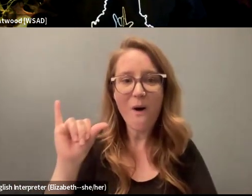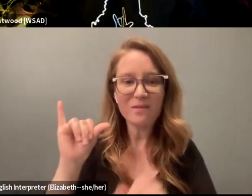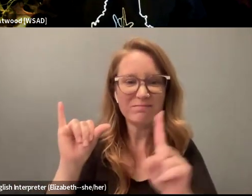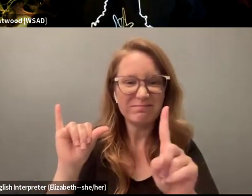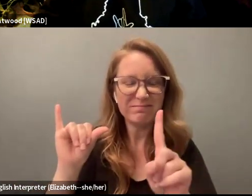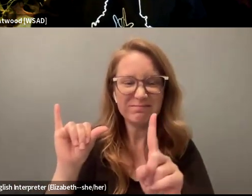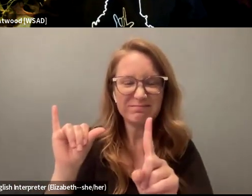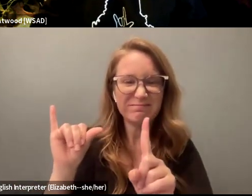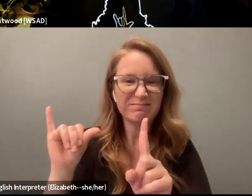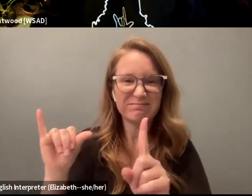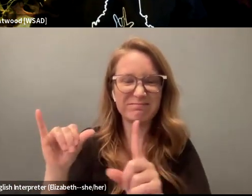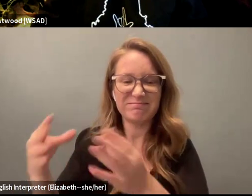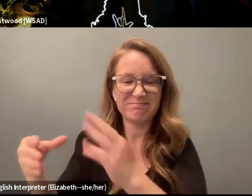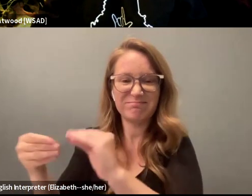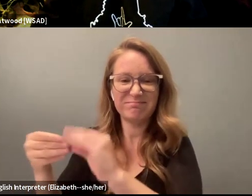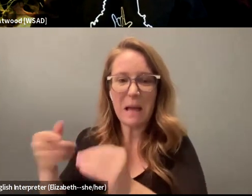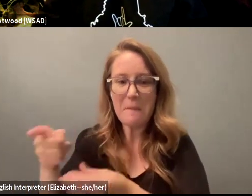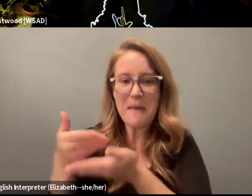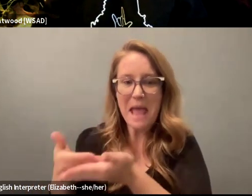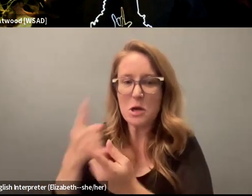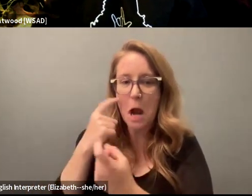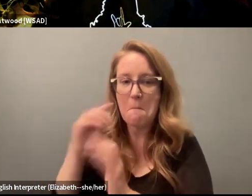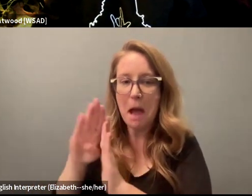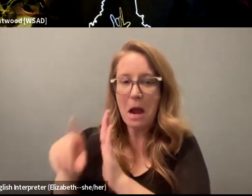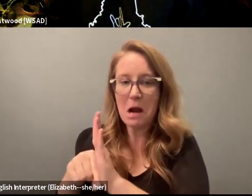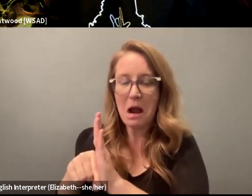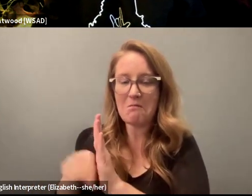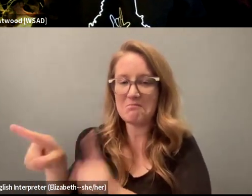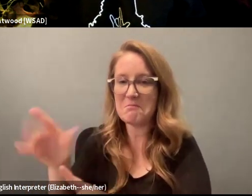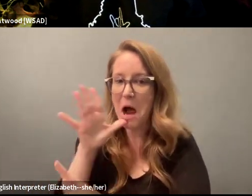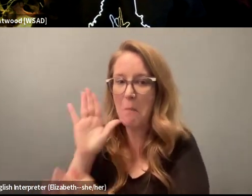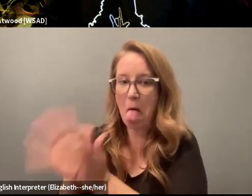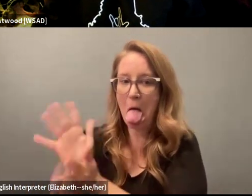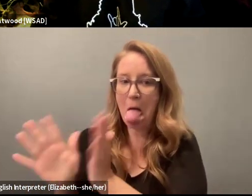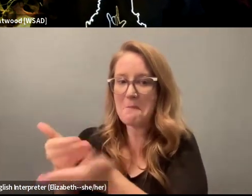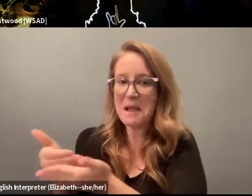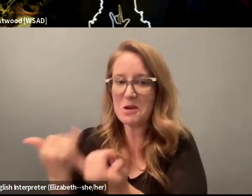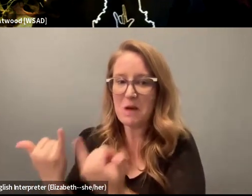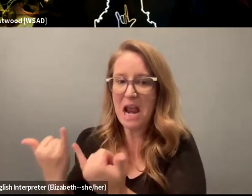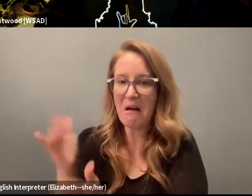side note about my mom, there's a baby crying in the background, so I'm sure she's dealing with that right now.